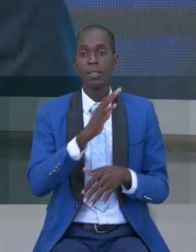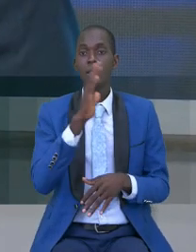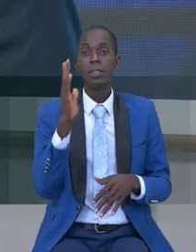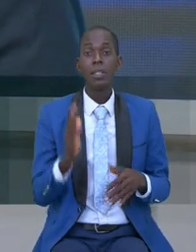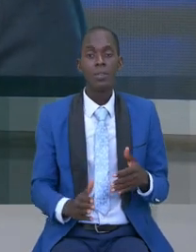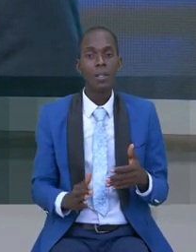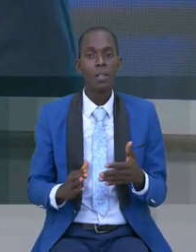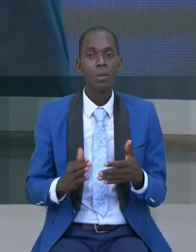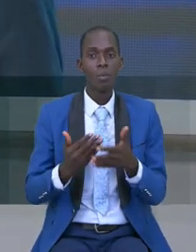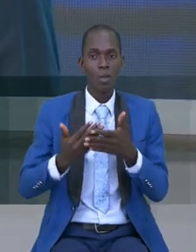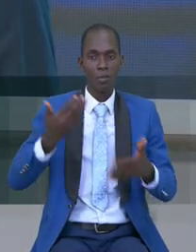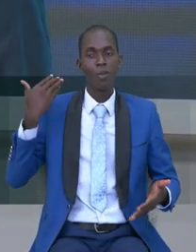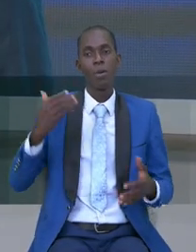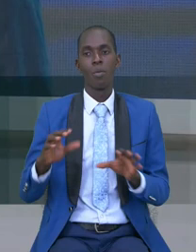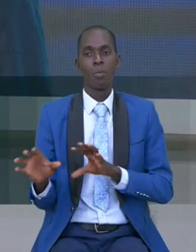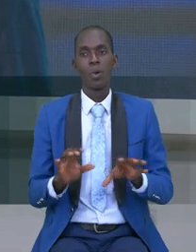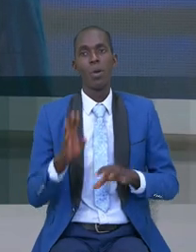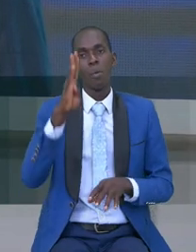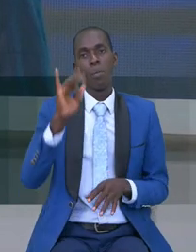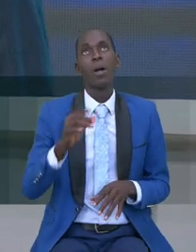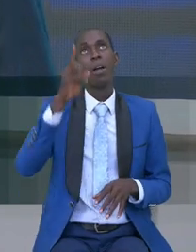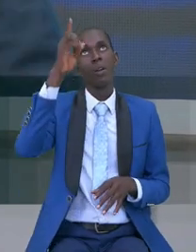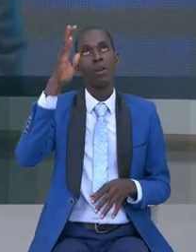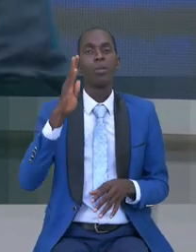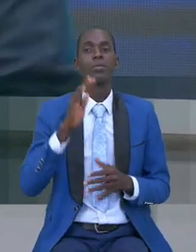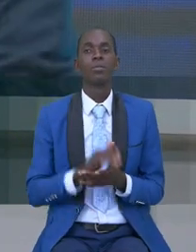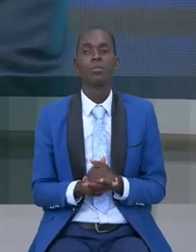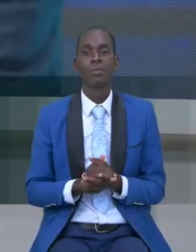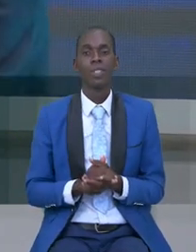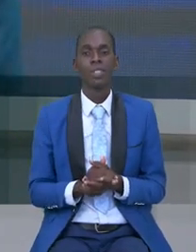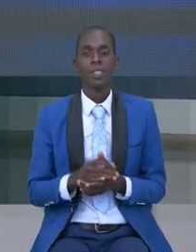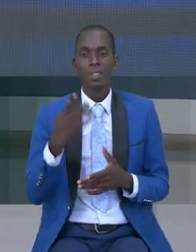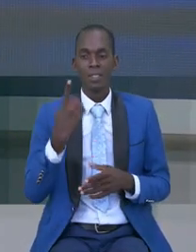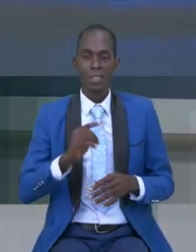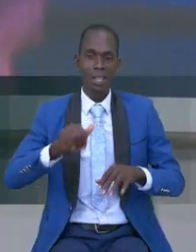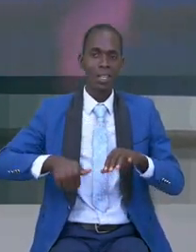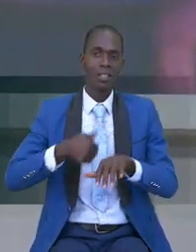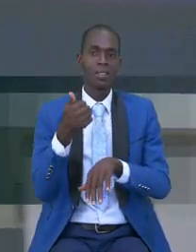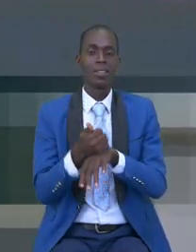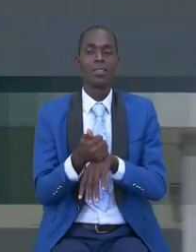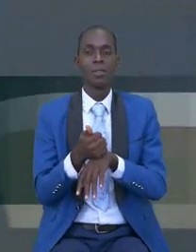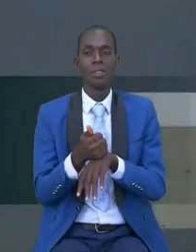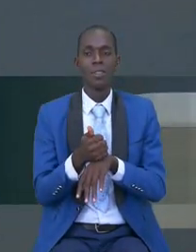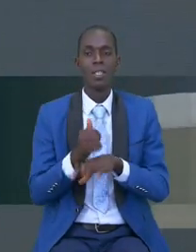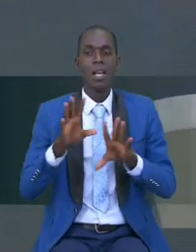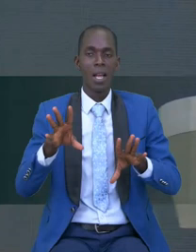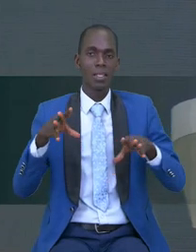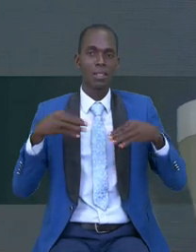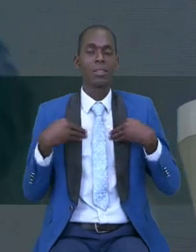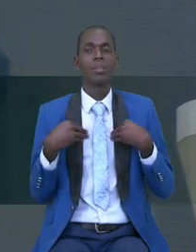unprecedented performance by God. The affirmed